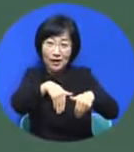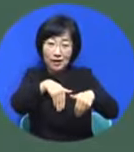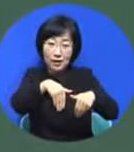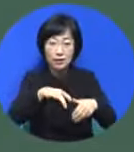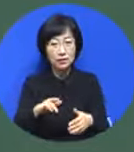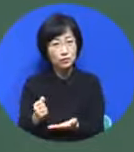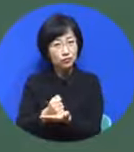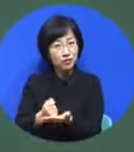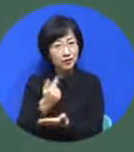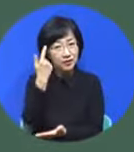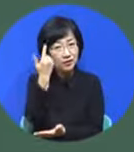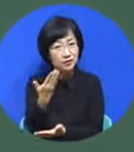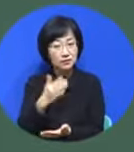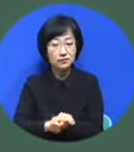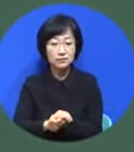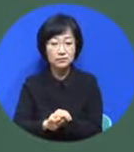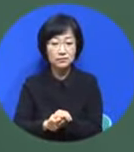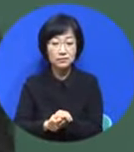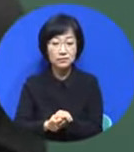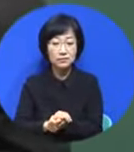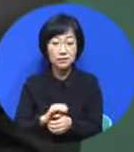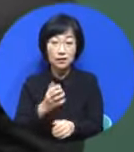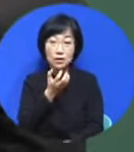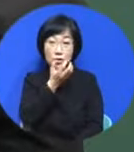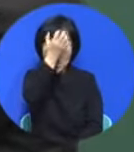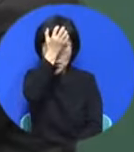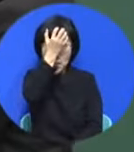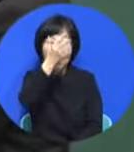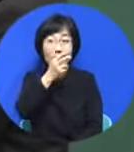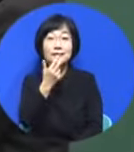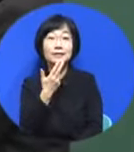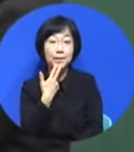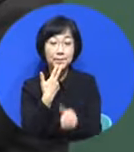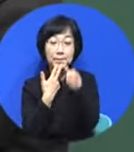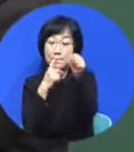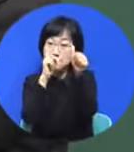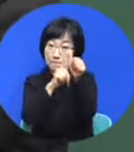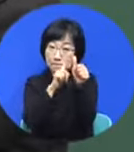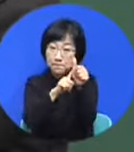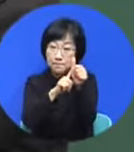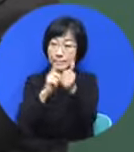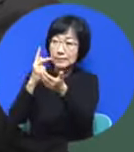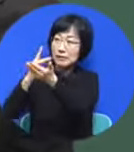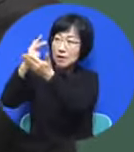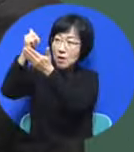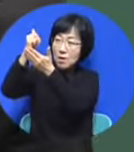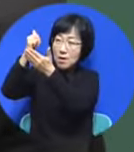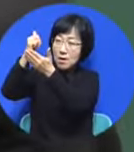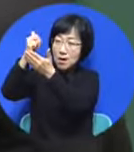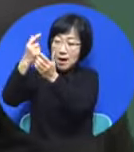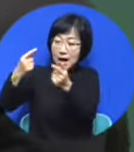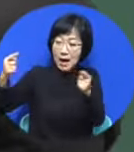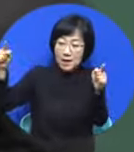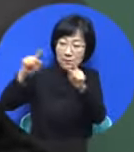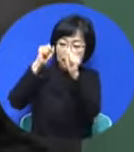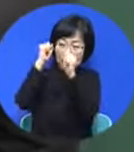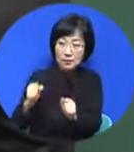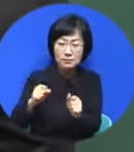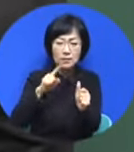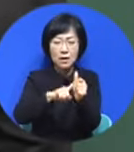guard, Potiphar's house. Do you think that was coincidence? It says the Lord was with Joseph in verse